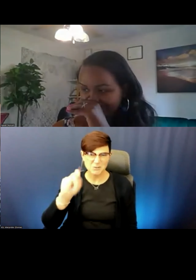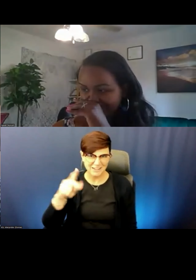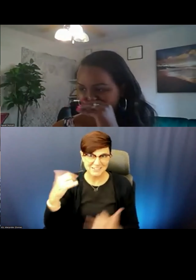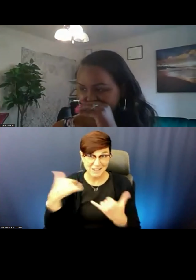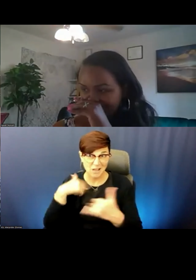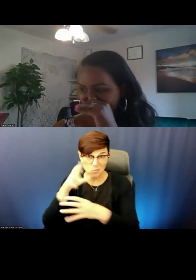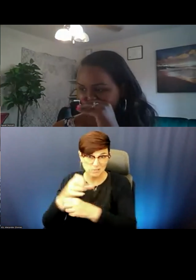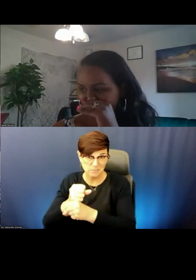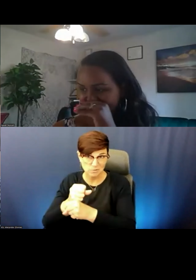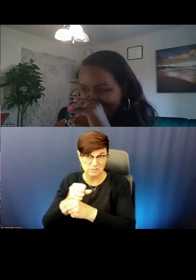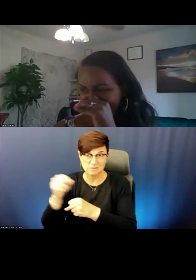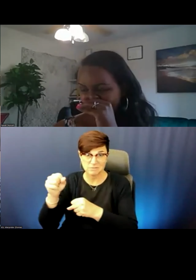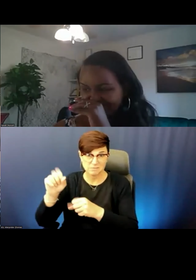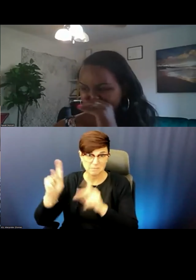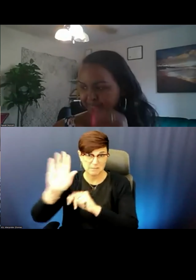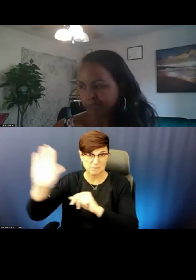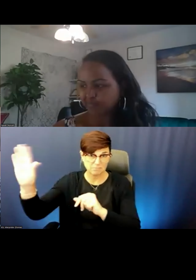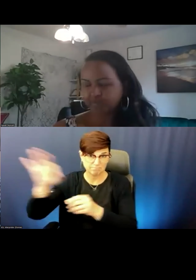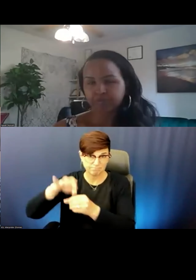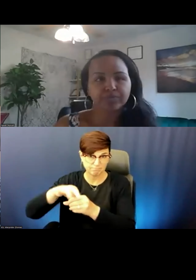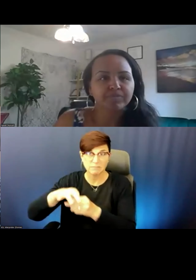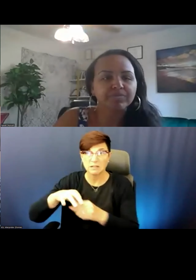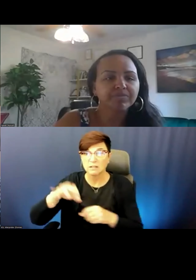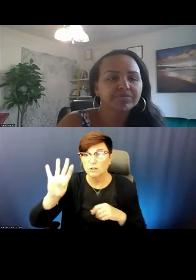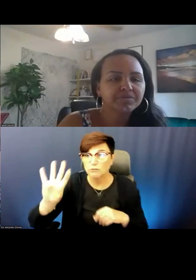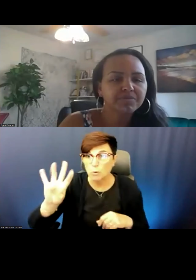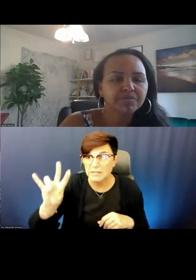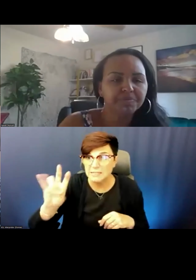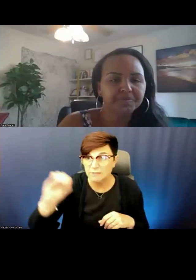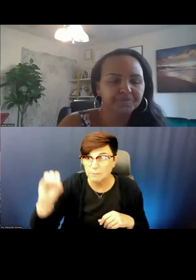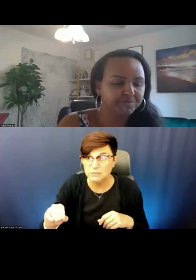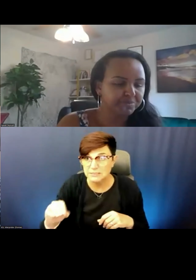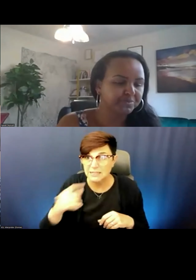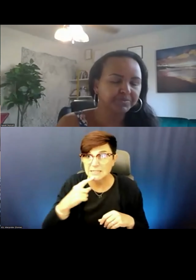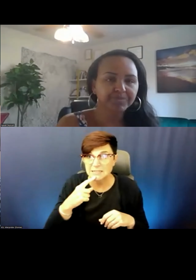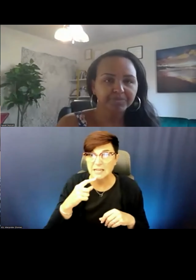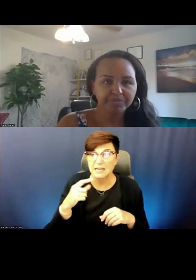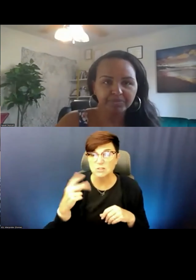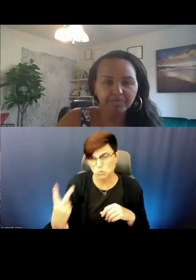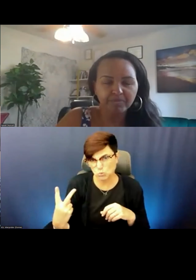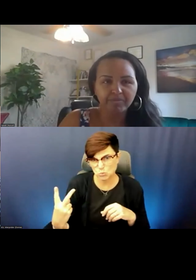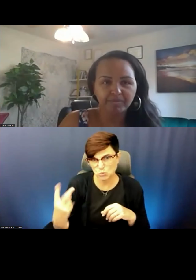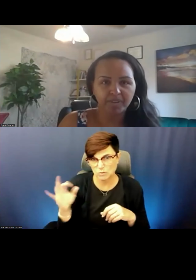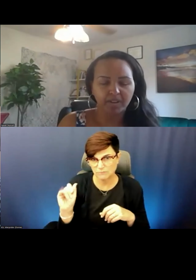think we had about 47% that rated it either fair, 47 at poor, and